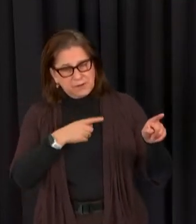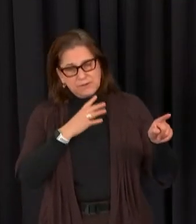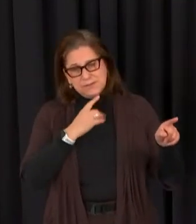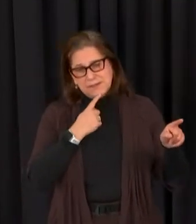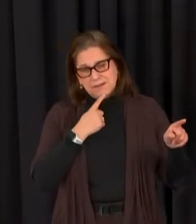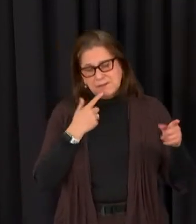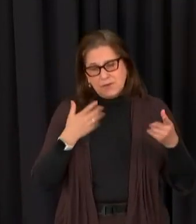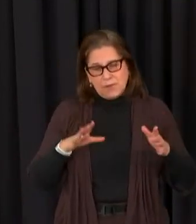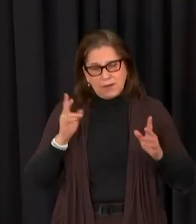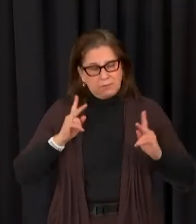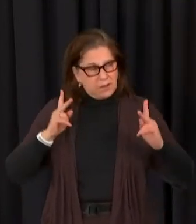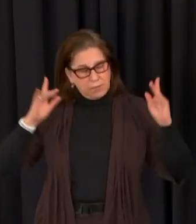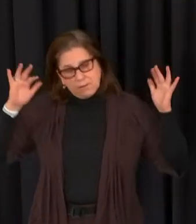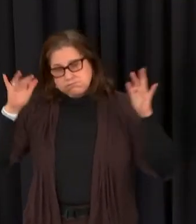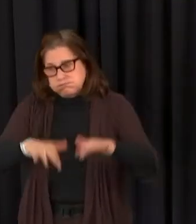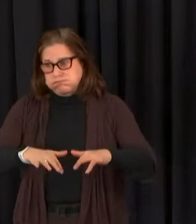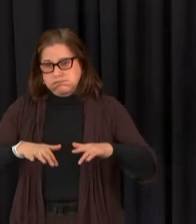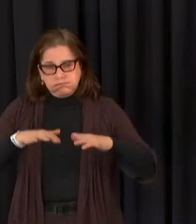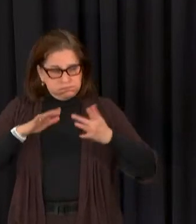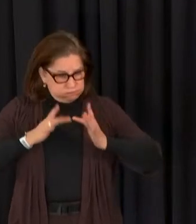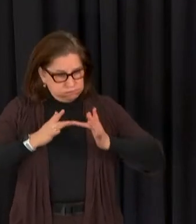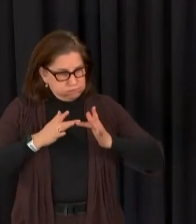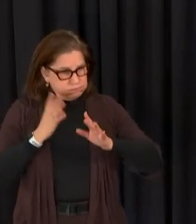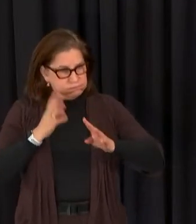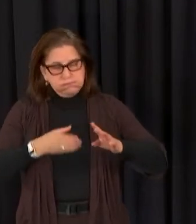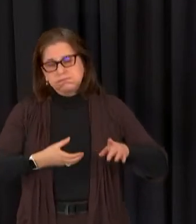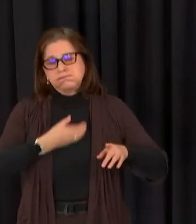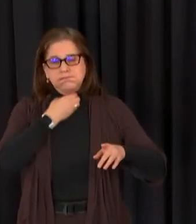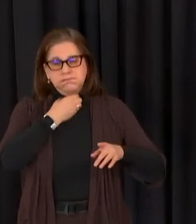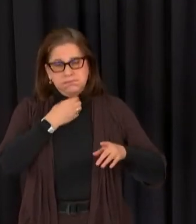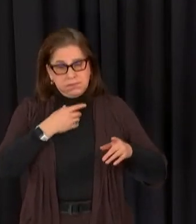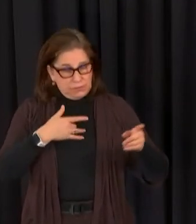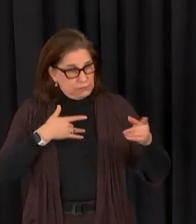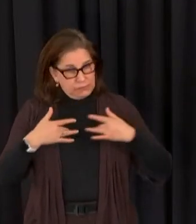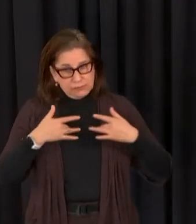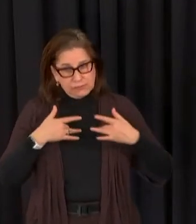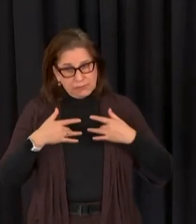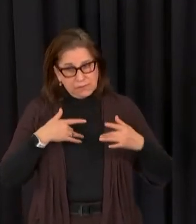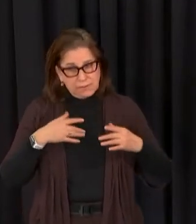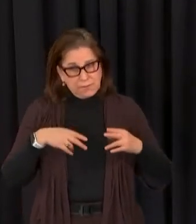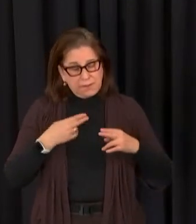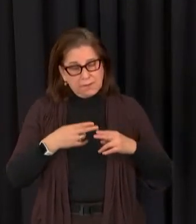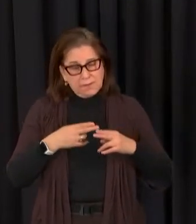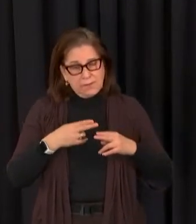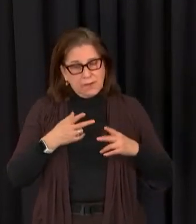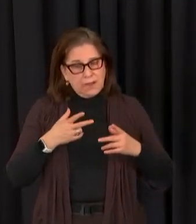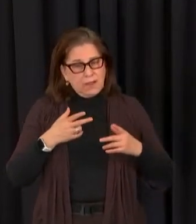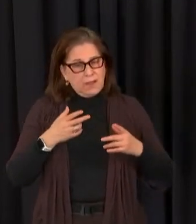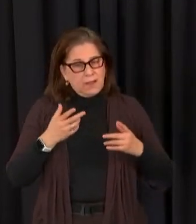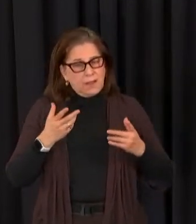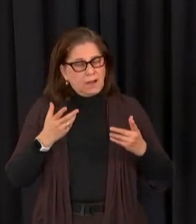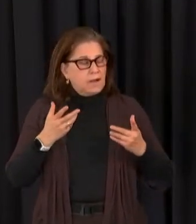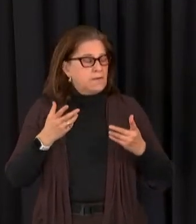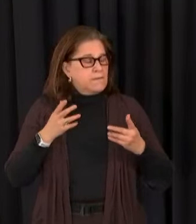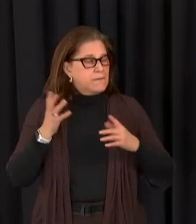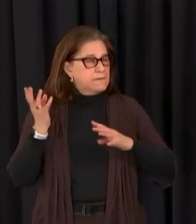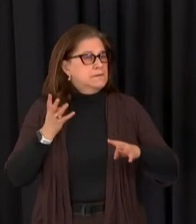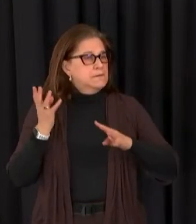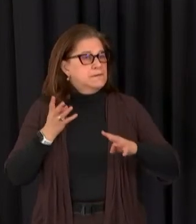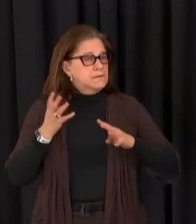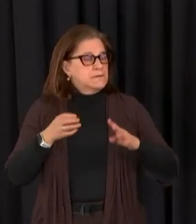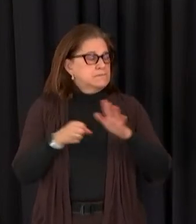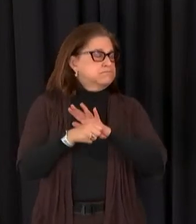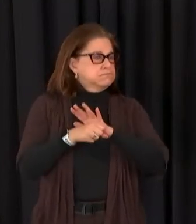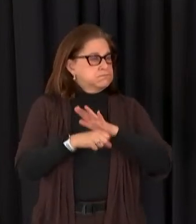site to pre-register on Wednesday. So are there concerns that the system could be overloaded with a capacity issue